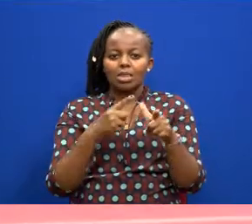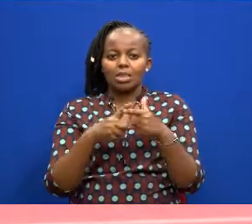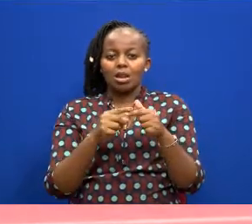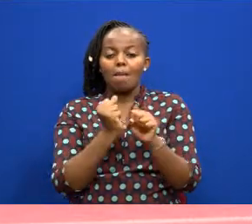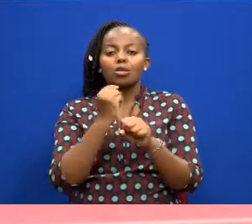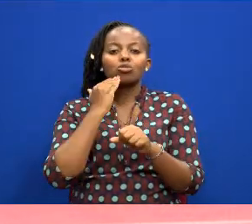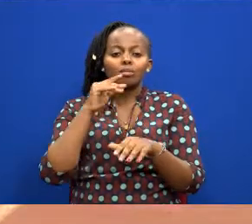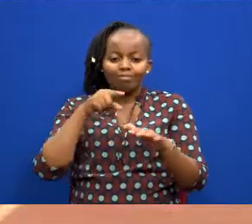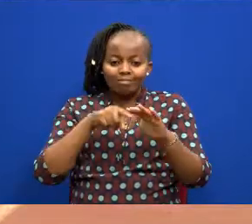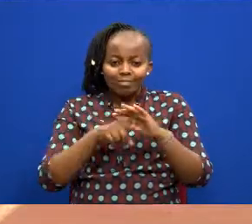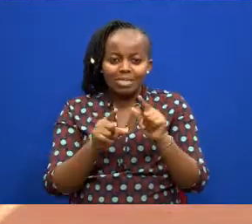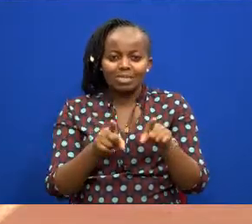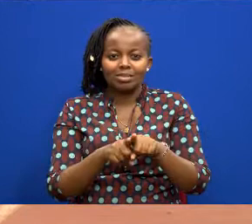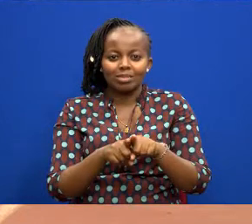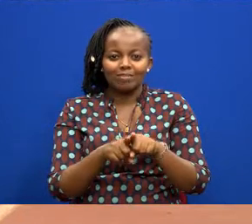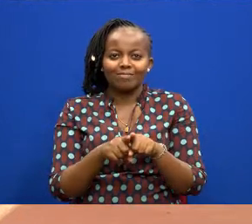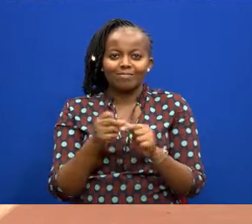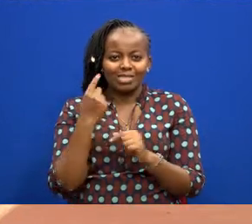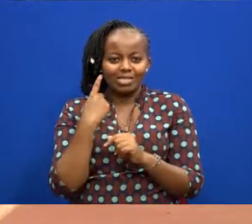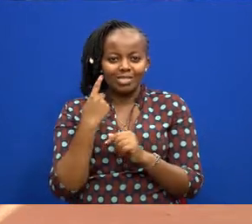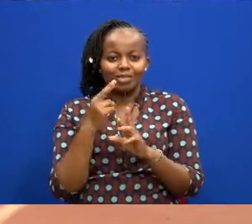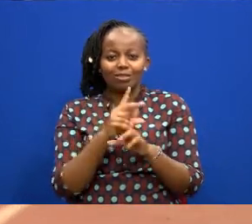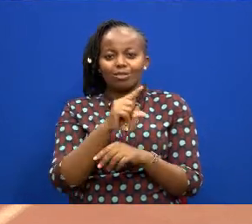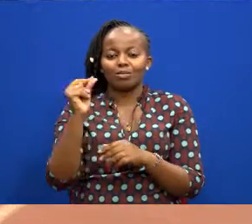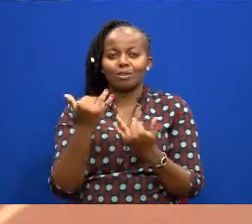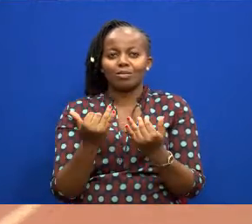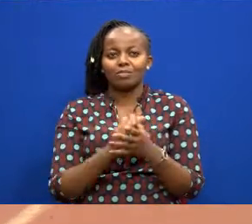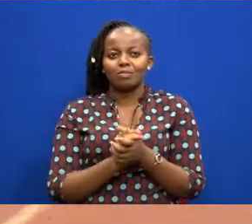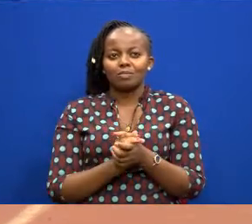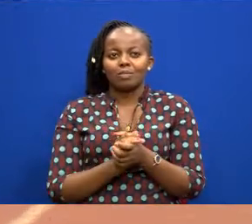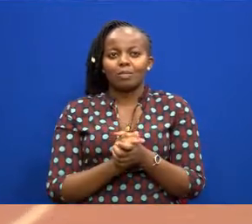dip your head inside. Ready? Go!